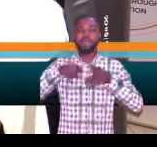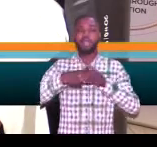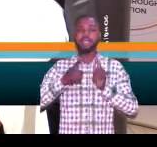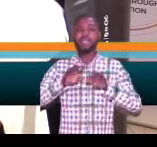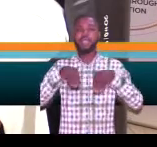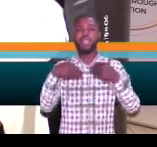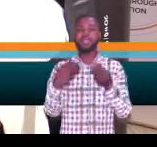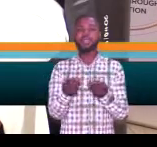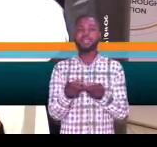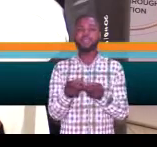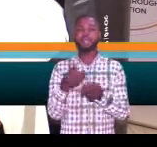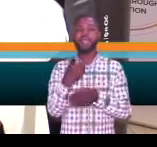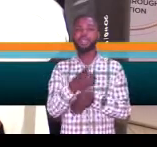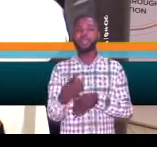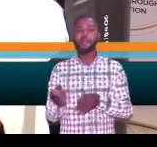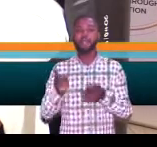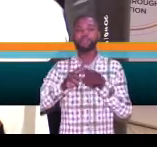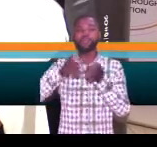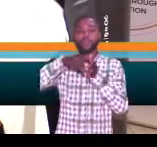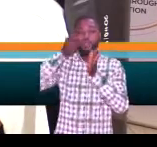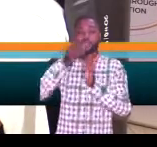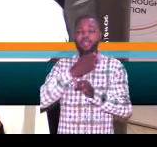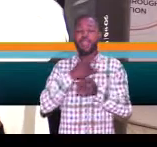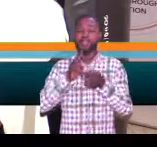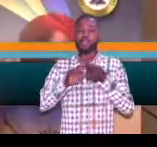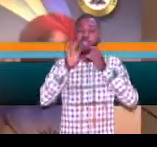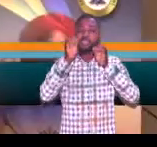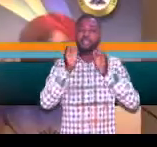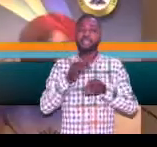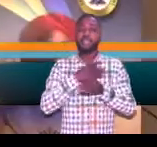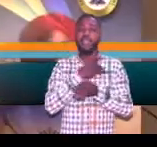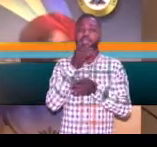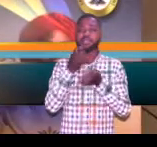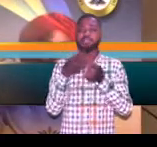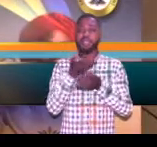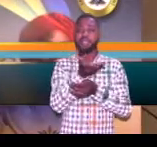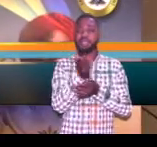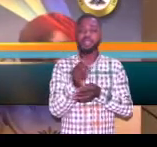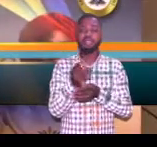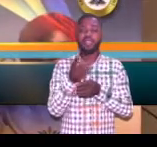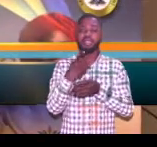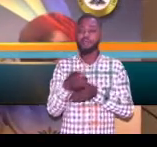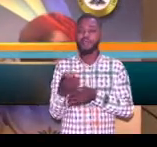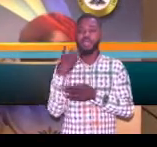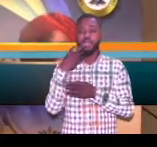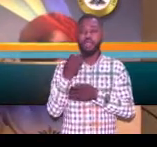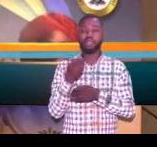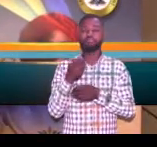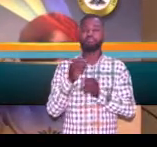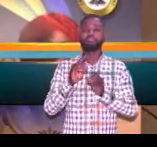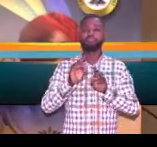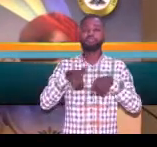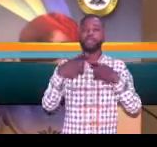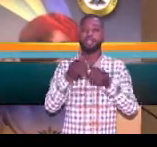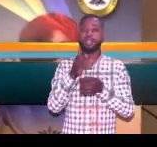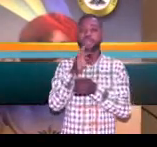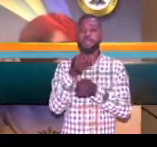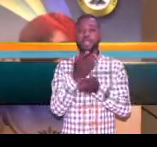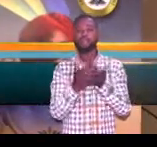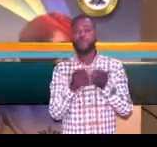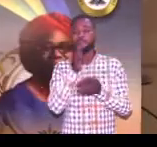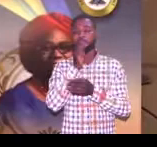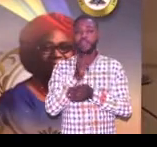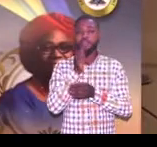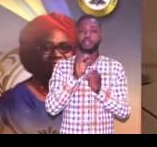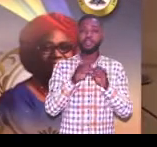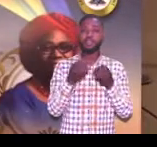giving devices to students and to teachers, and these devices were donated by some corporate organizations for the students